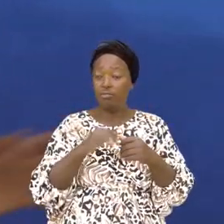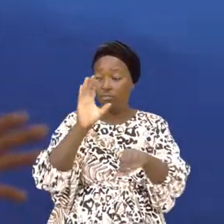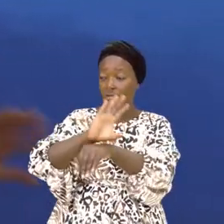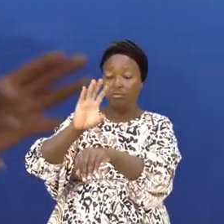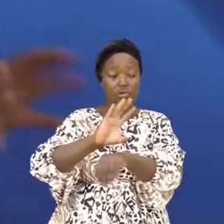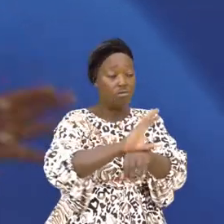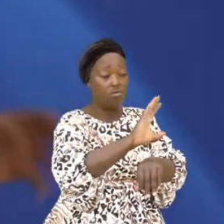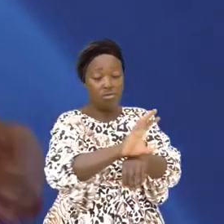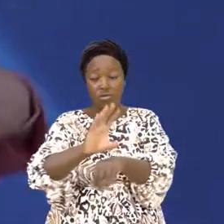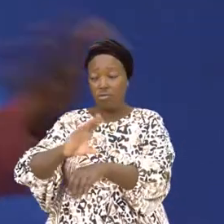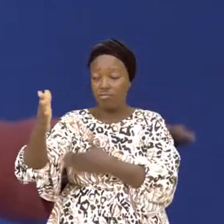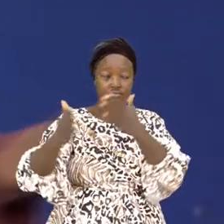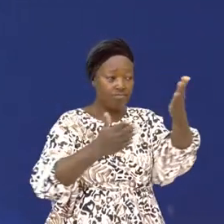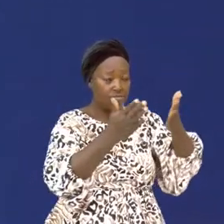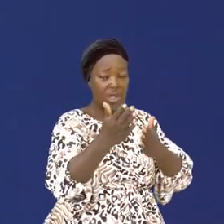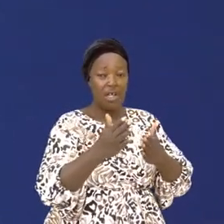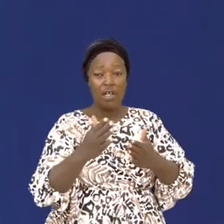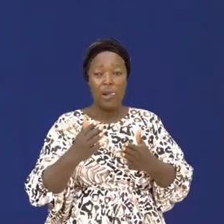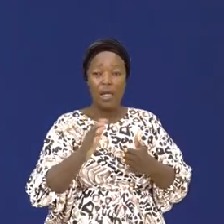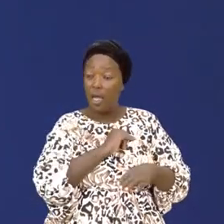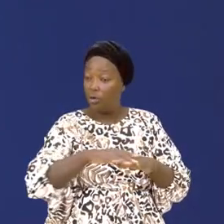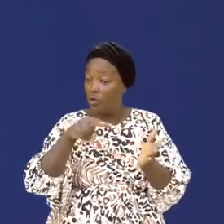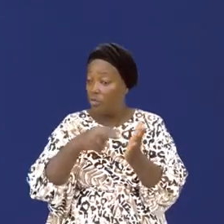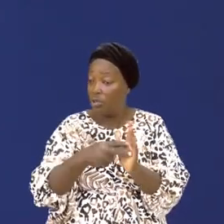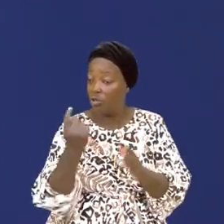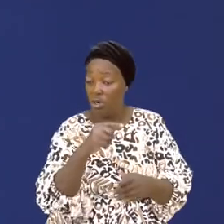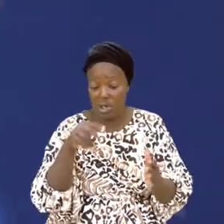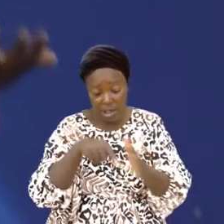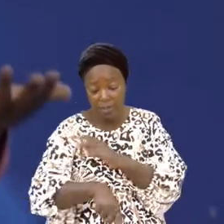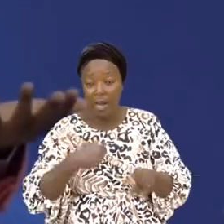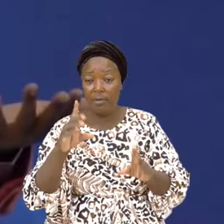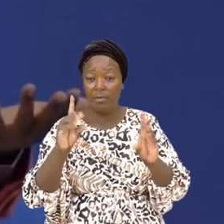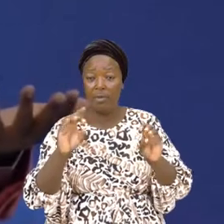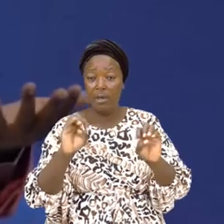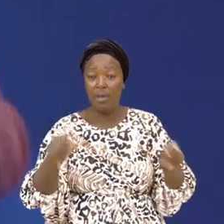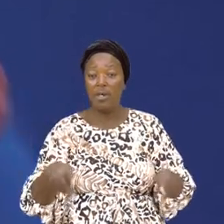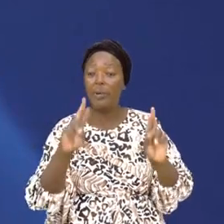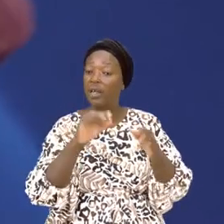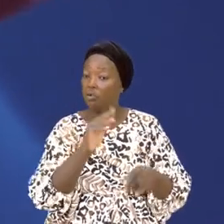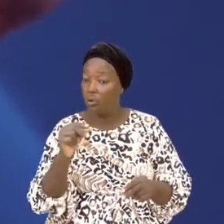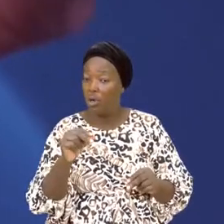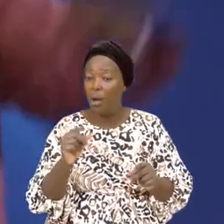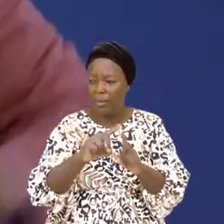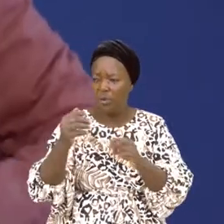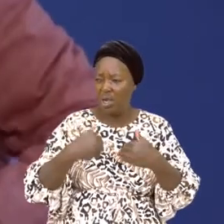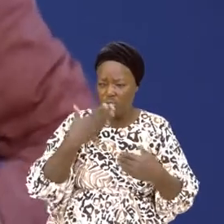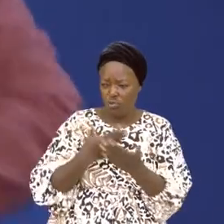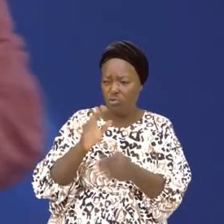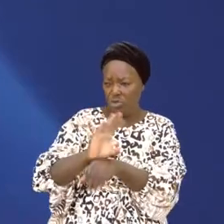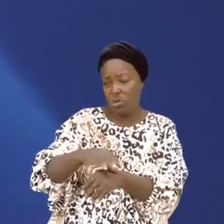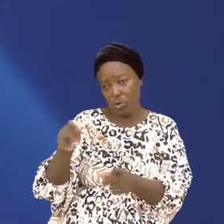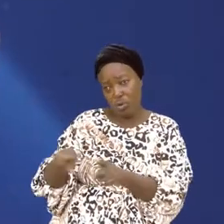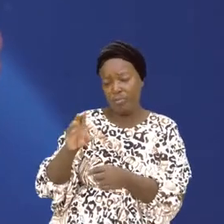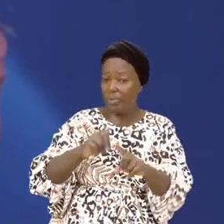Life Bible Church. Yes, Deeper Life Bible Church, one of the churches. And then we have Khan. We have all the various